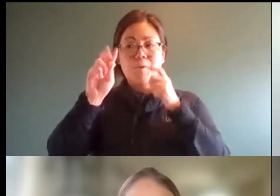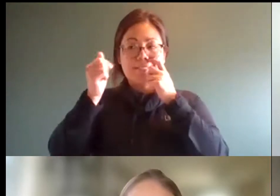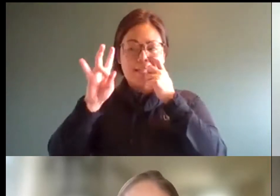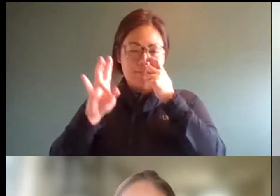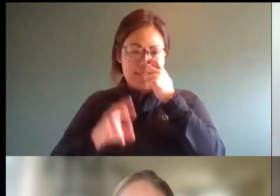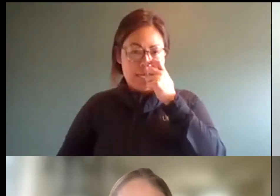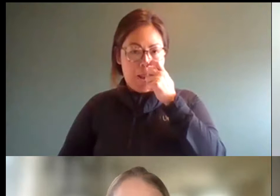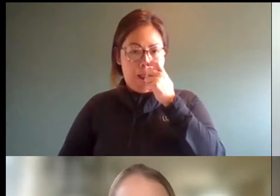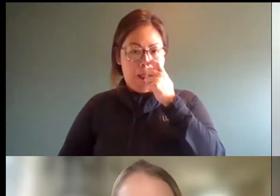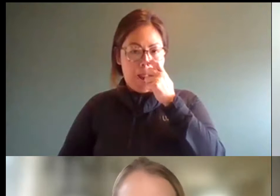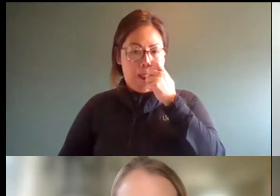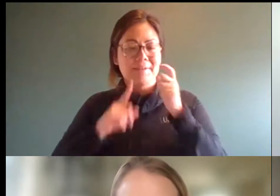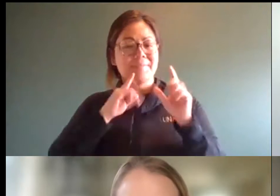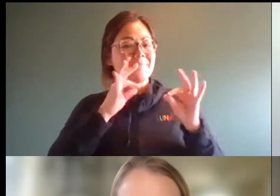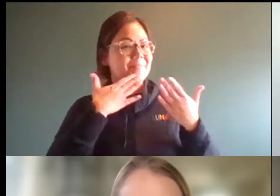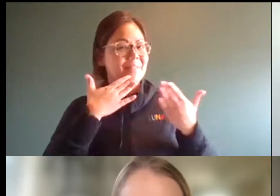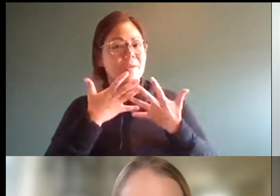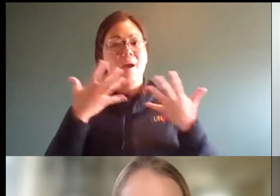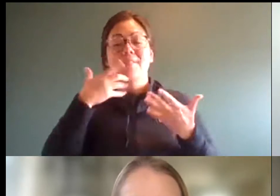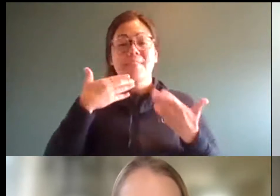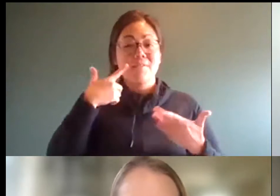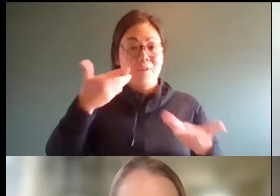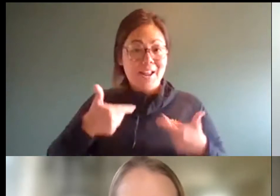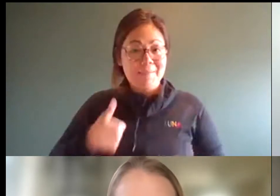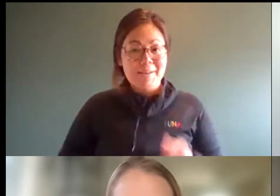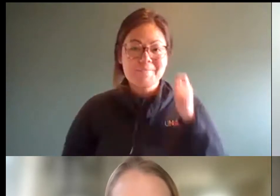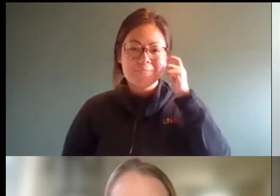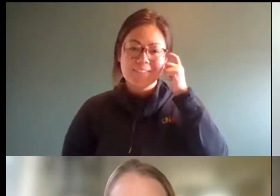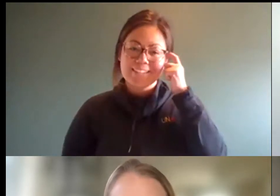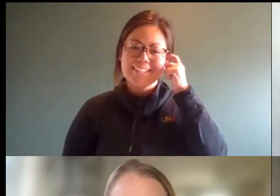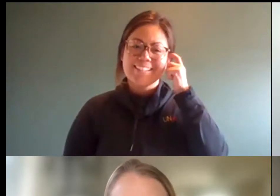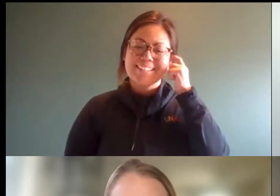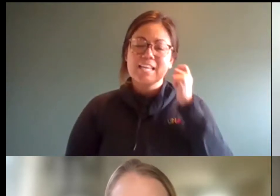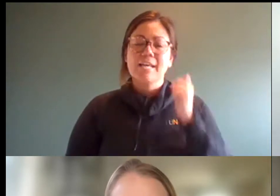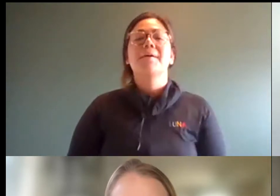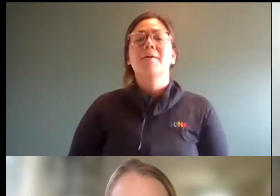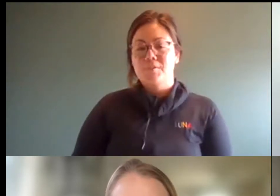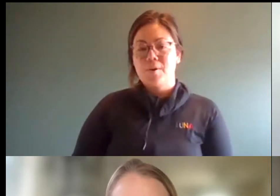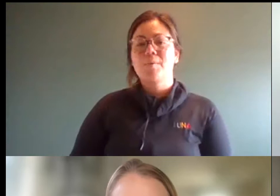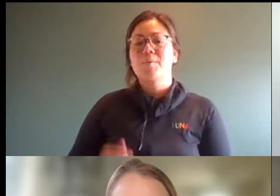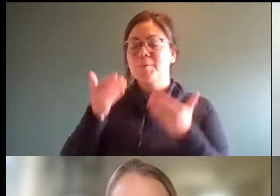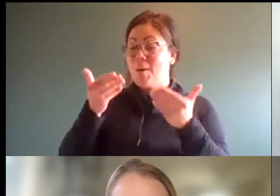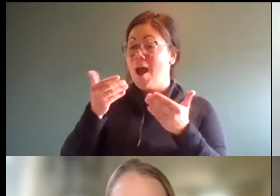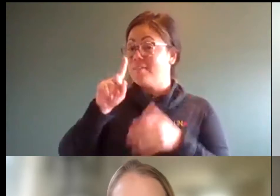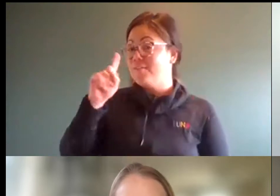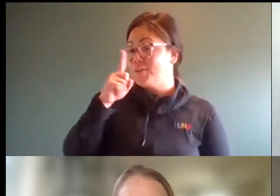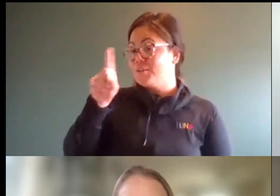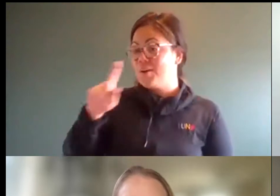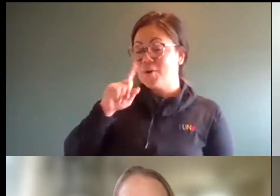Jim. Oh, thank you all. Thank you for inviting me. Awesome. We'll kick it off here with our first question for